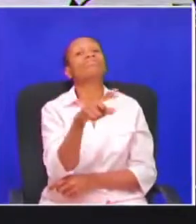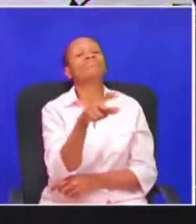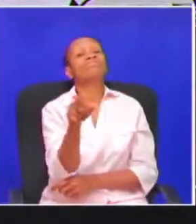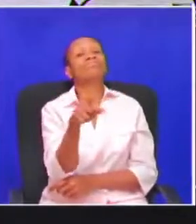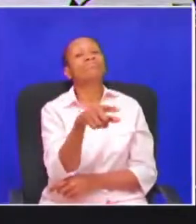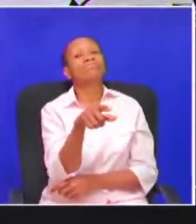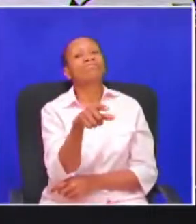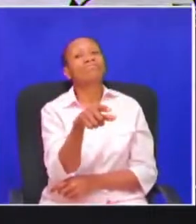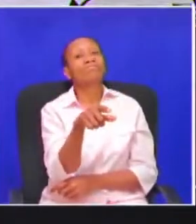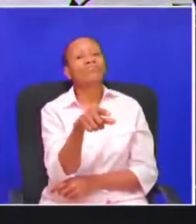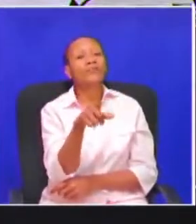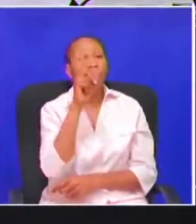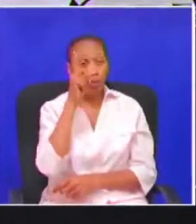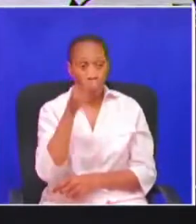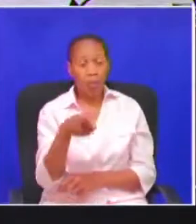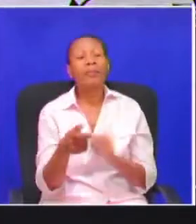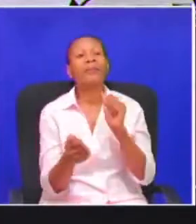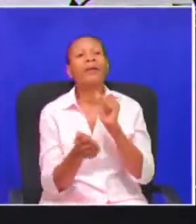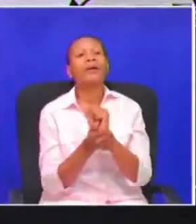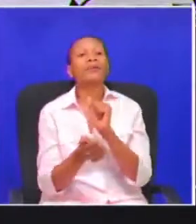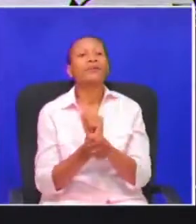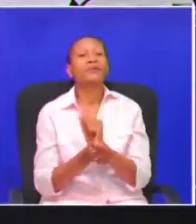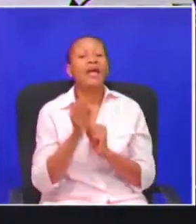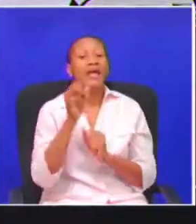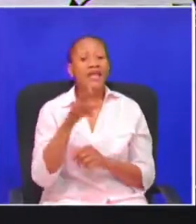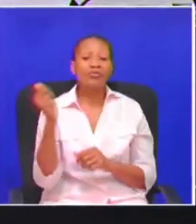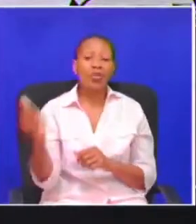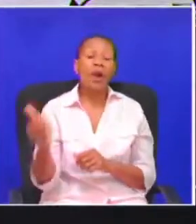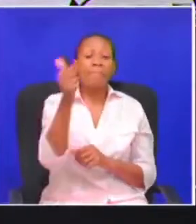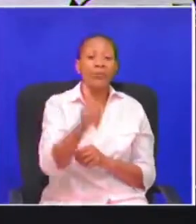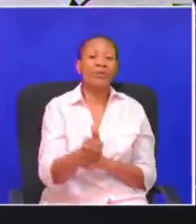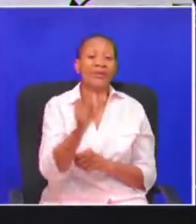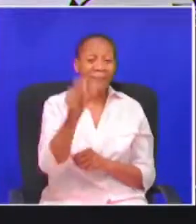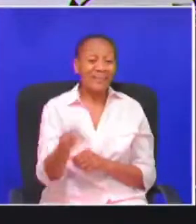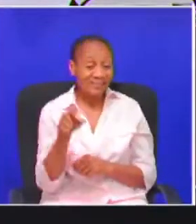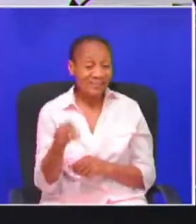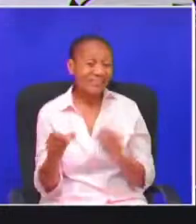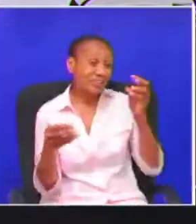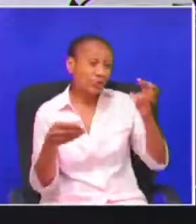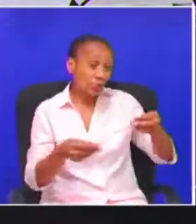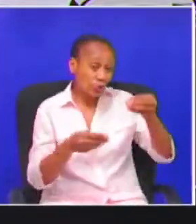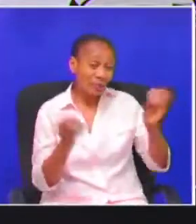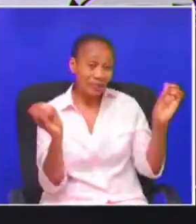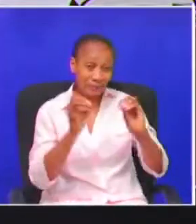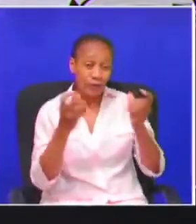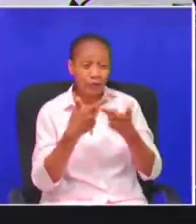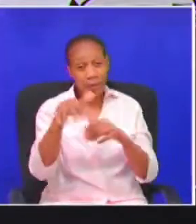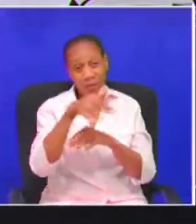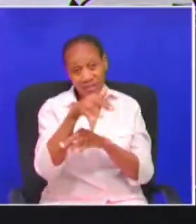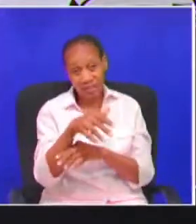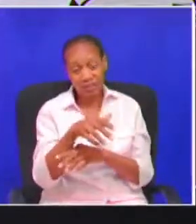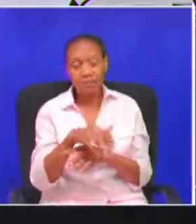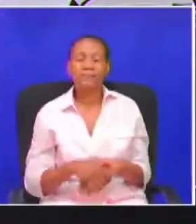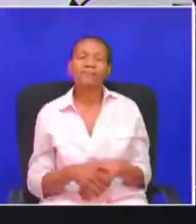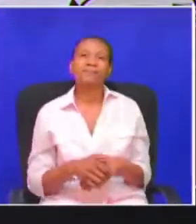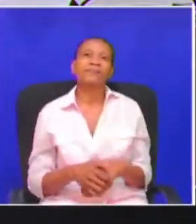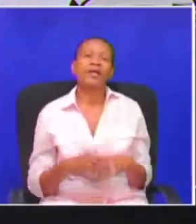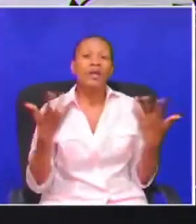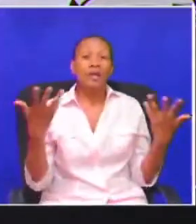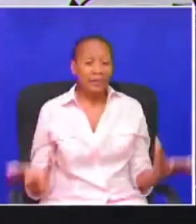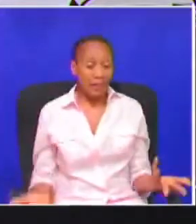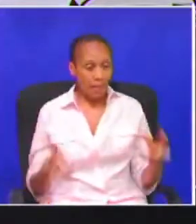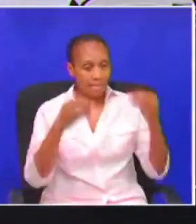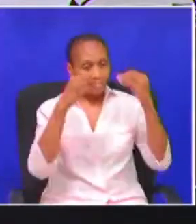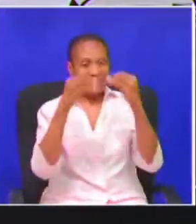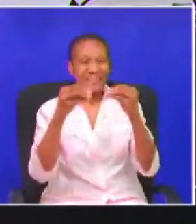be prosecuted if you employ undocumented people. Now, when it comes to businesses,